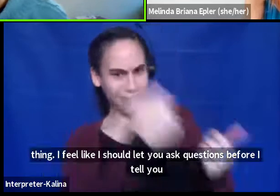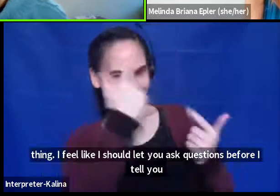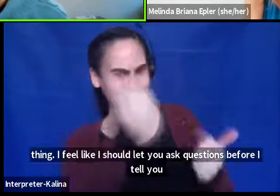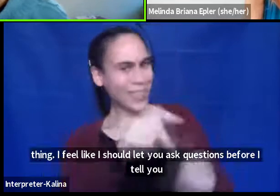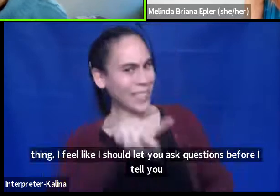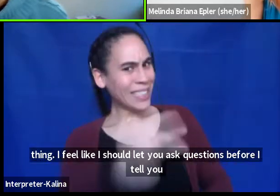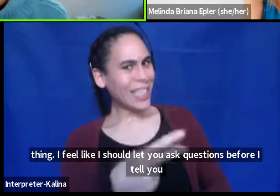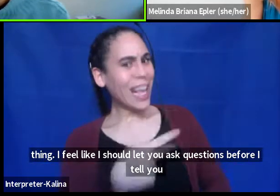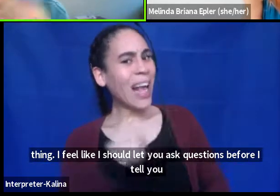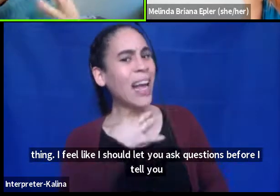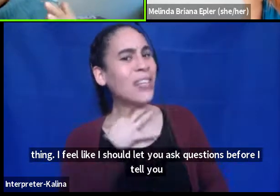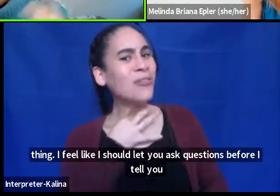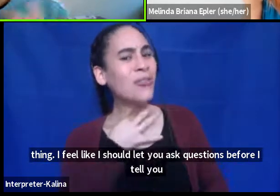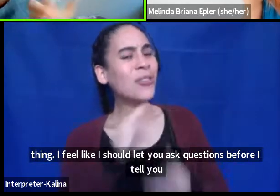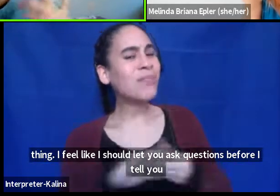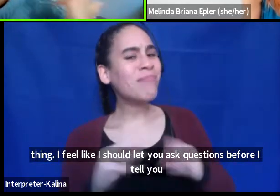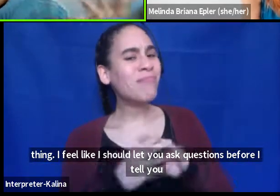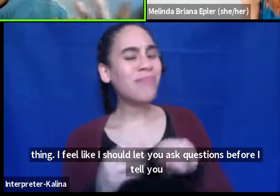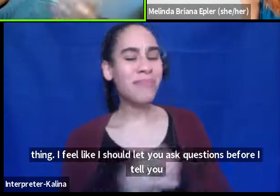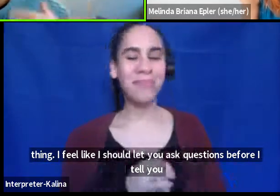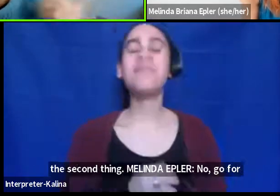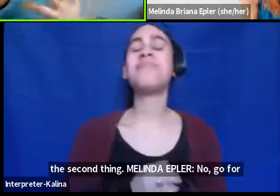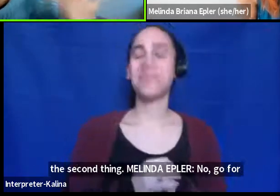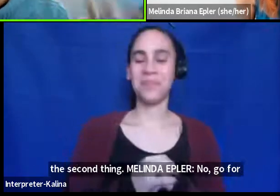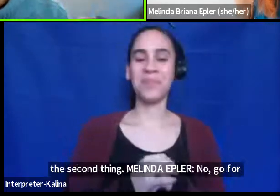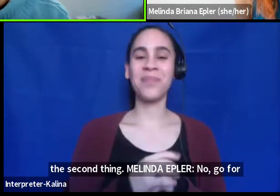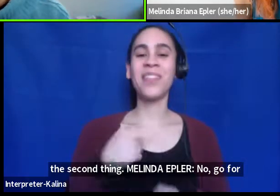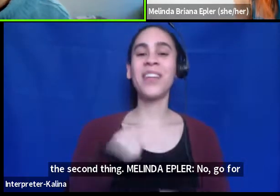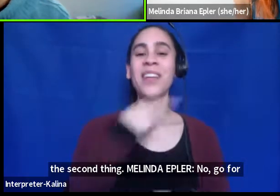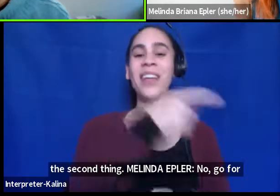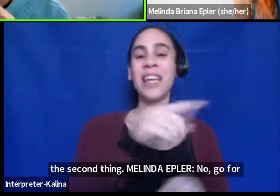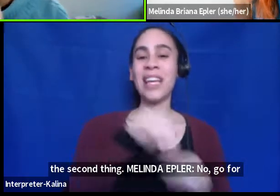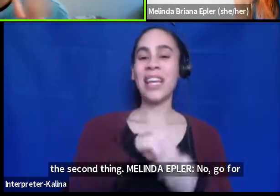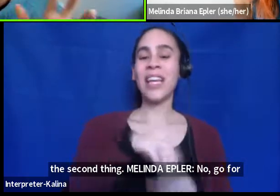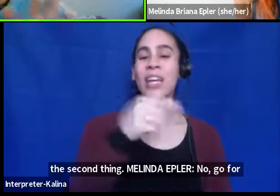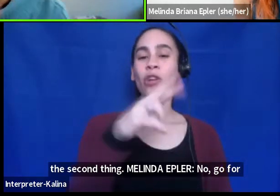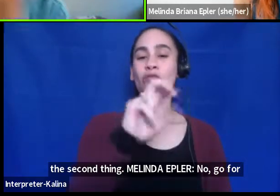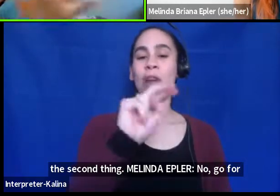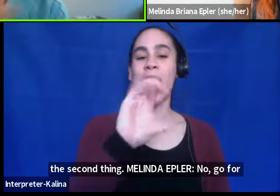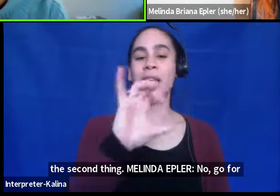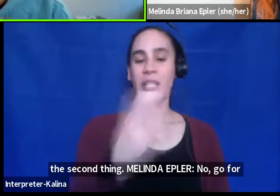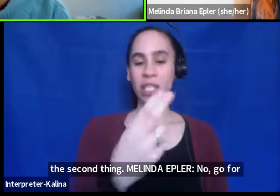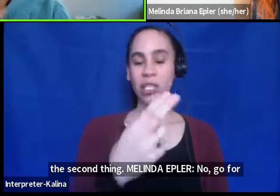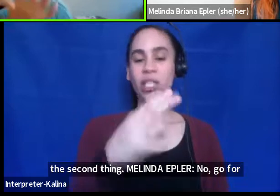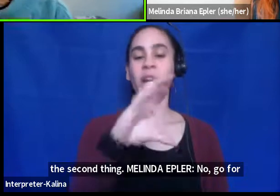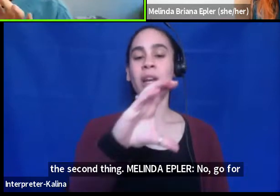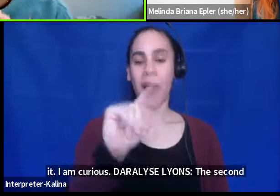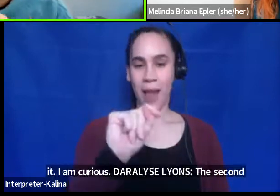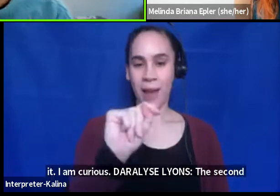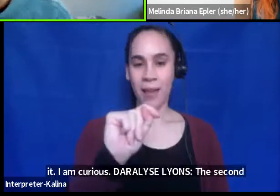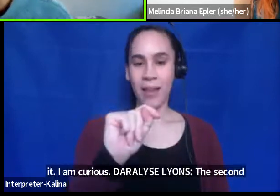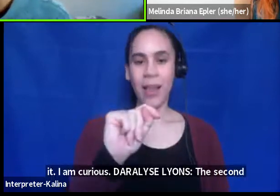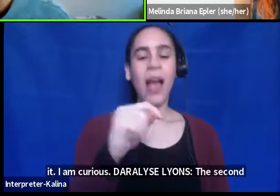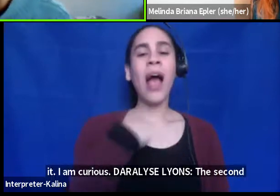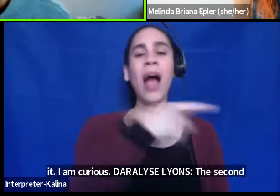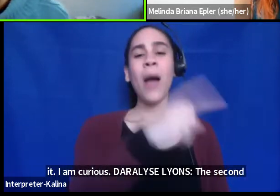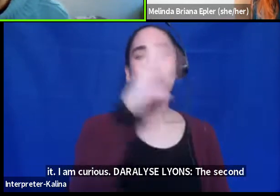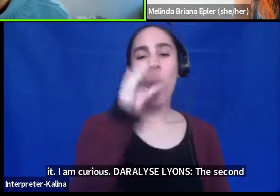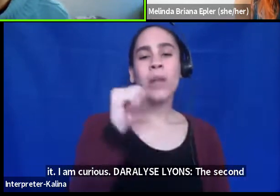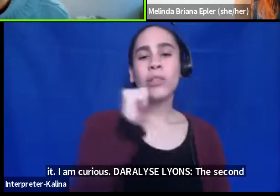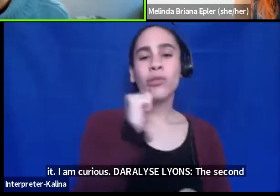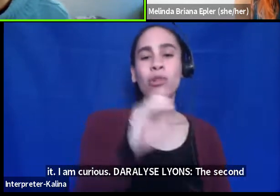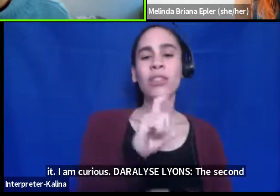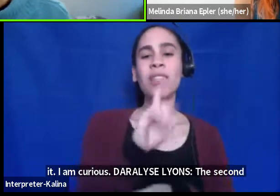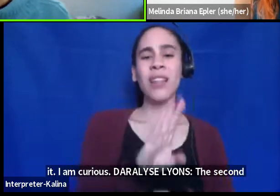so the second story, I was at the Boys and Girls Club in Greenwich, Connecticut. I was 11, 12 years old. I was in middle school.